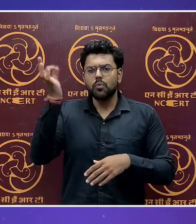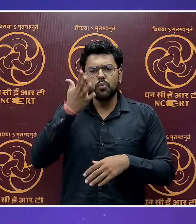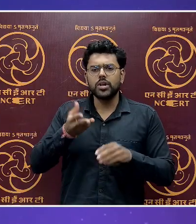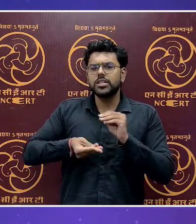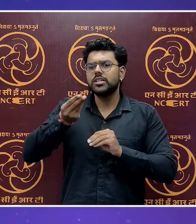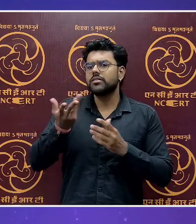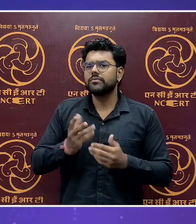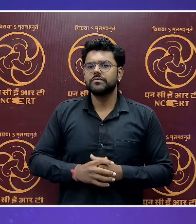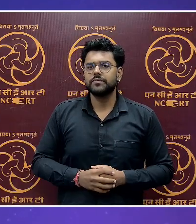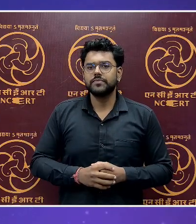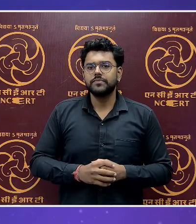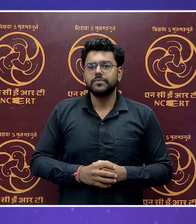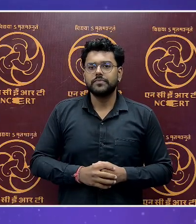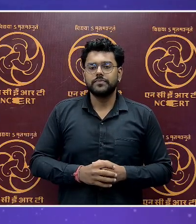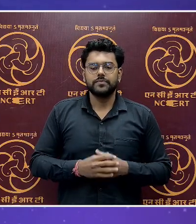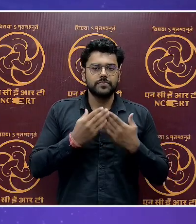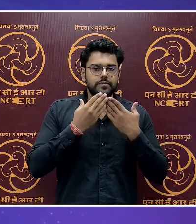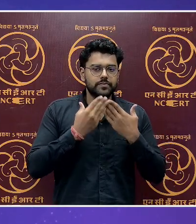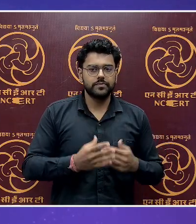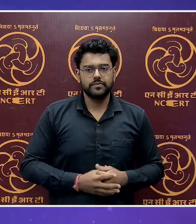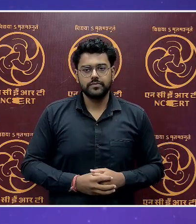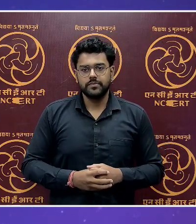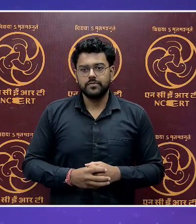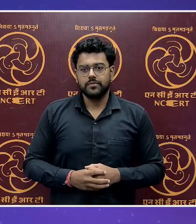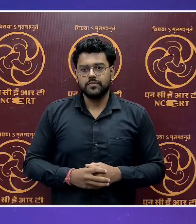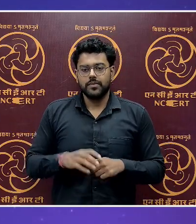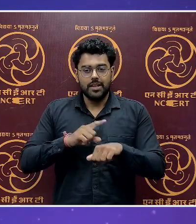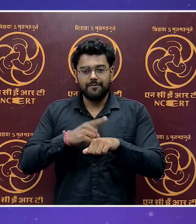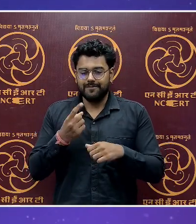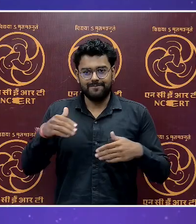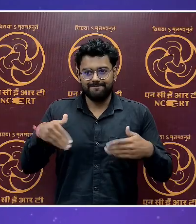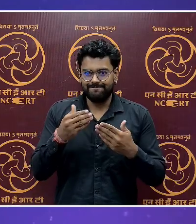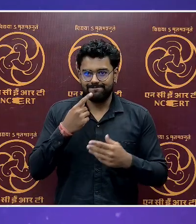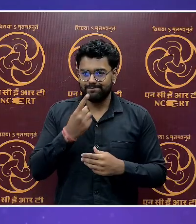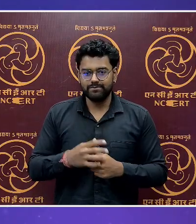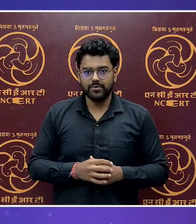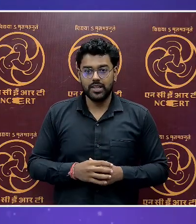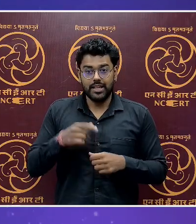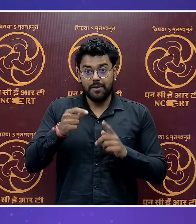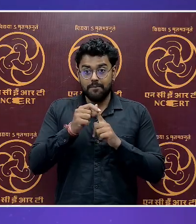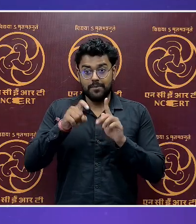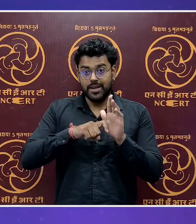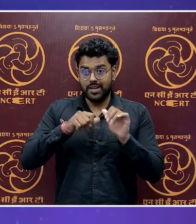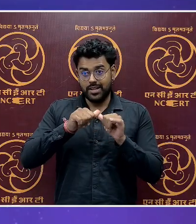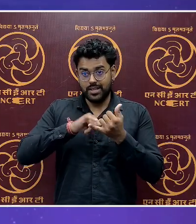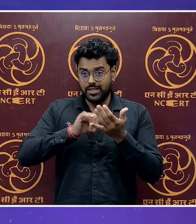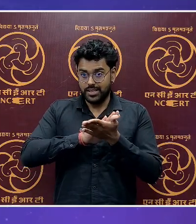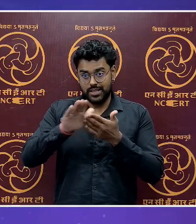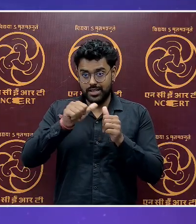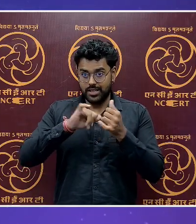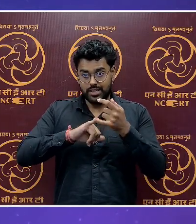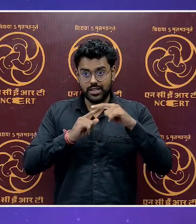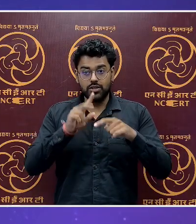PRASHAST App 2.0? Thank you, Harpreet. So, first of all, I introduced that what exactly PRASHAST 2.0 is doing